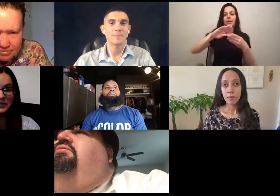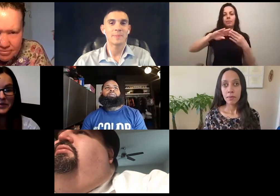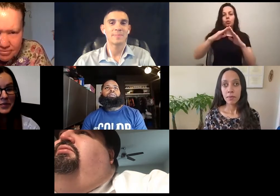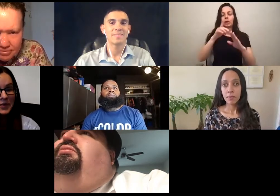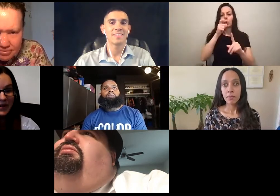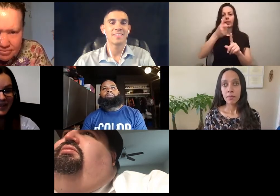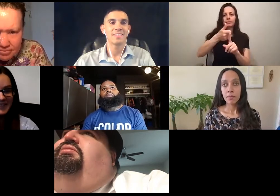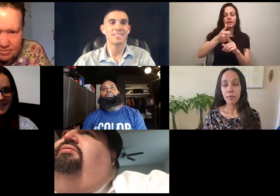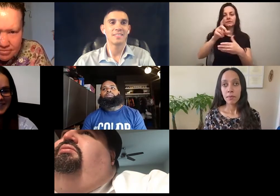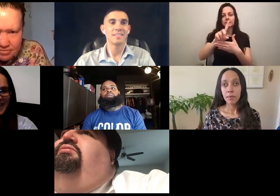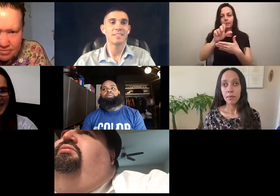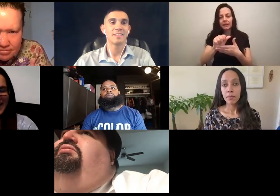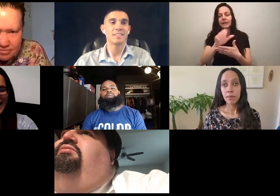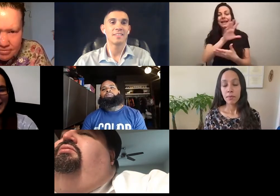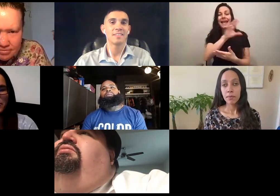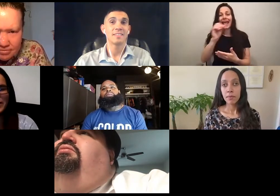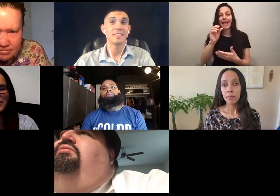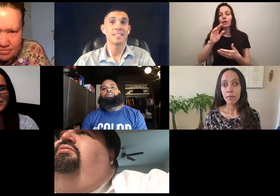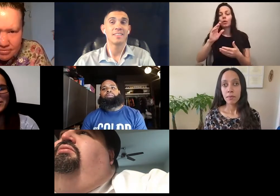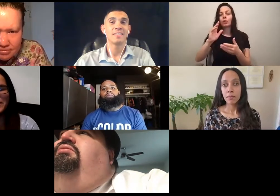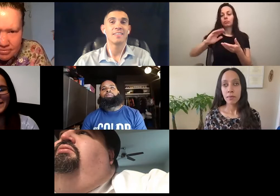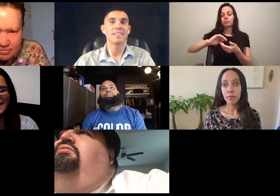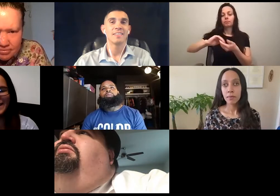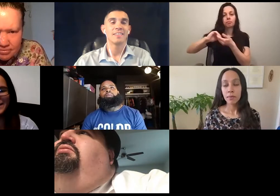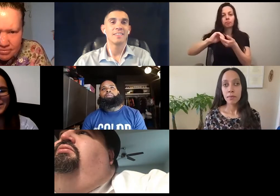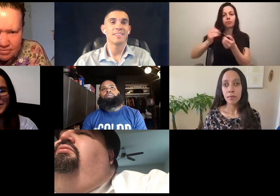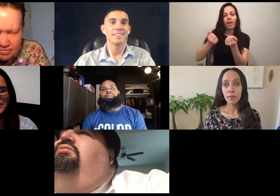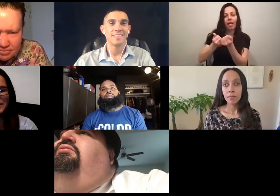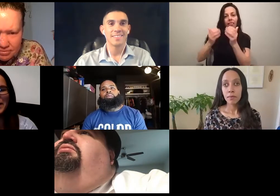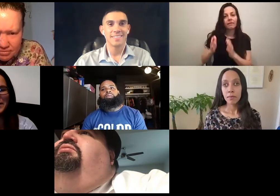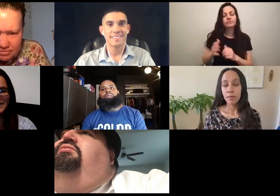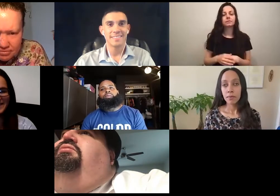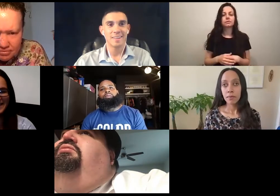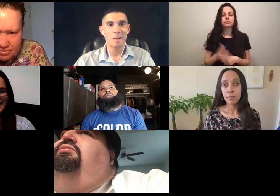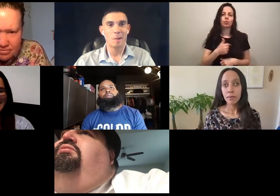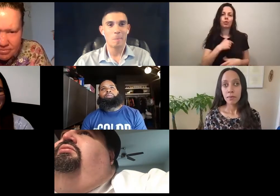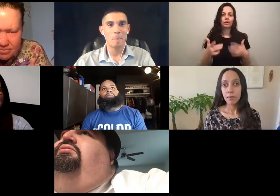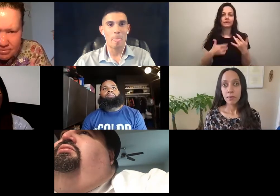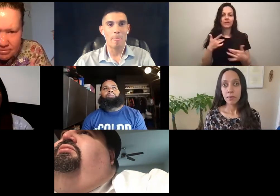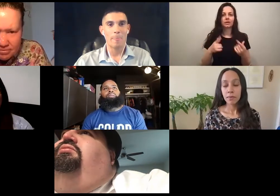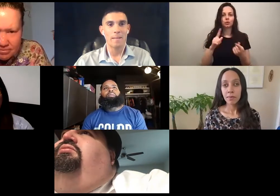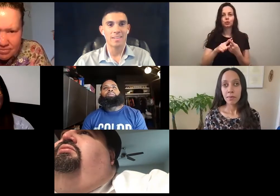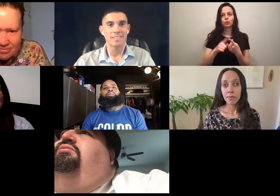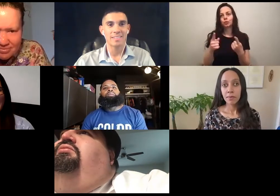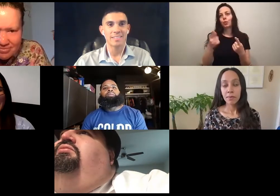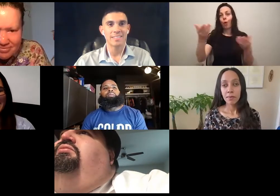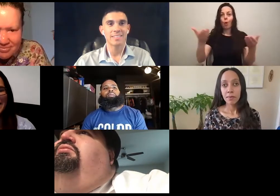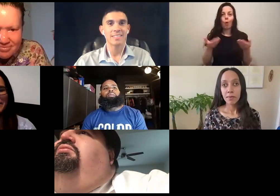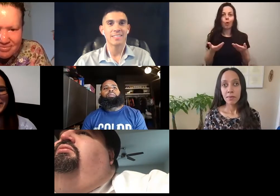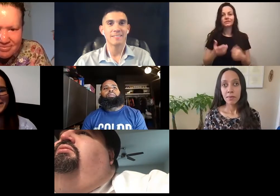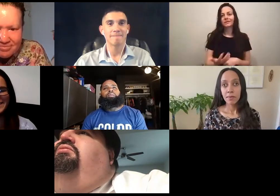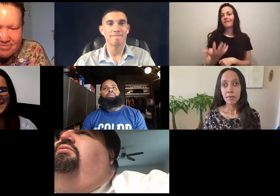allies who support us. And we are so excited to be hosting 5